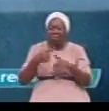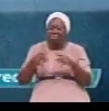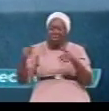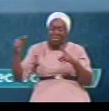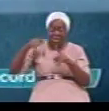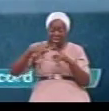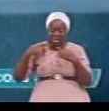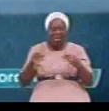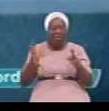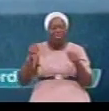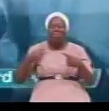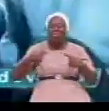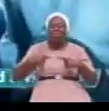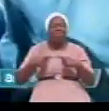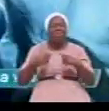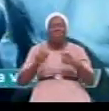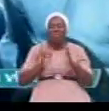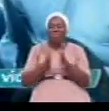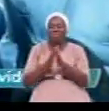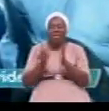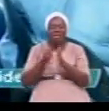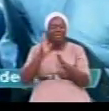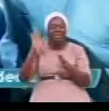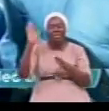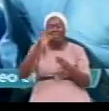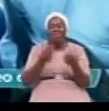now. Praise the Lord. And it will never come back. Amen.